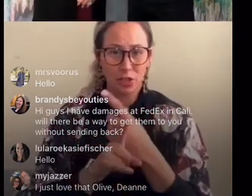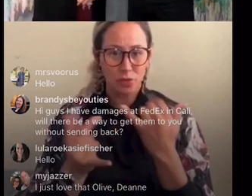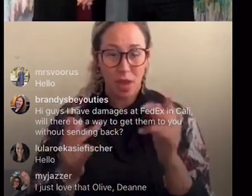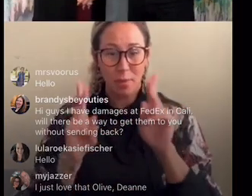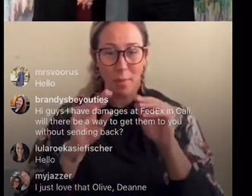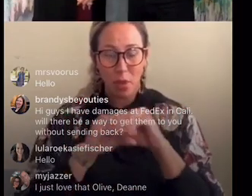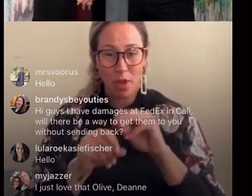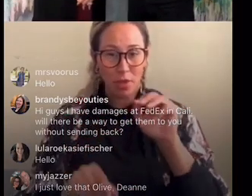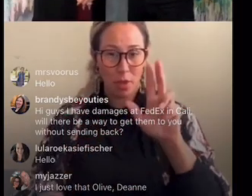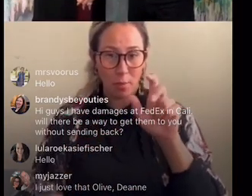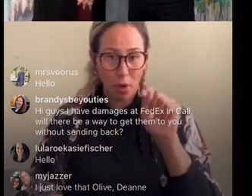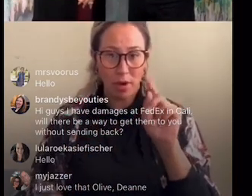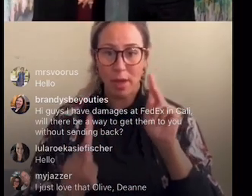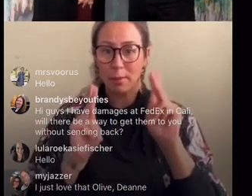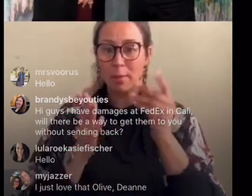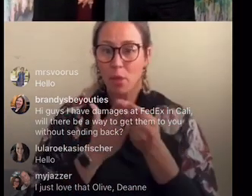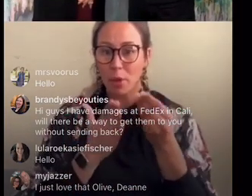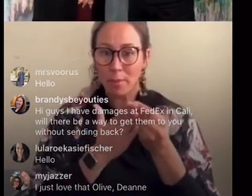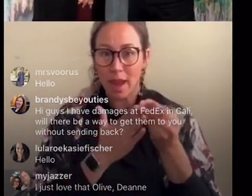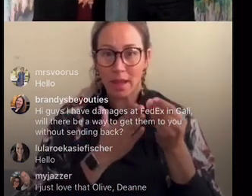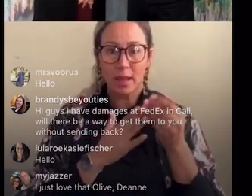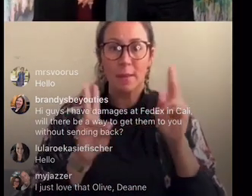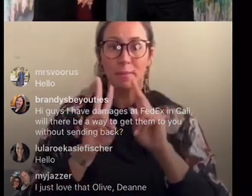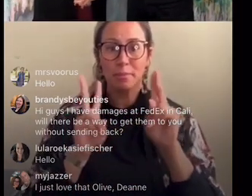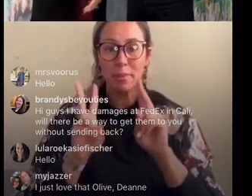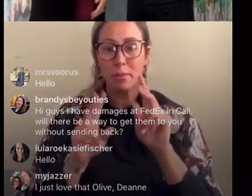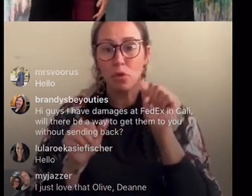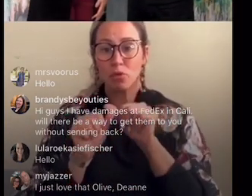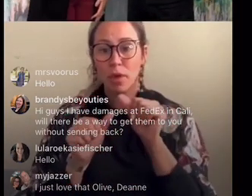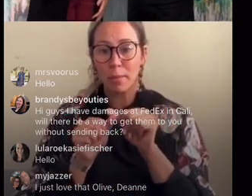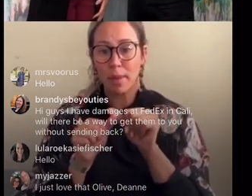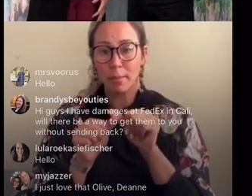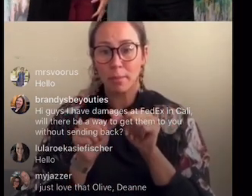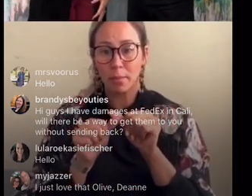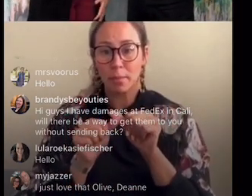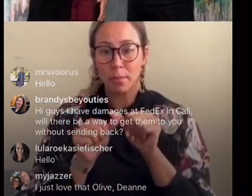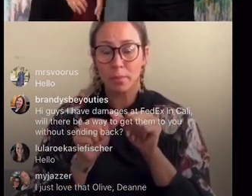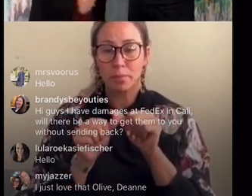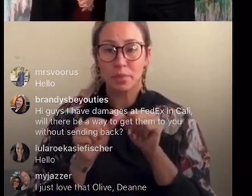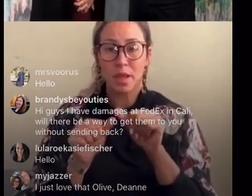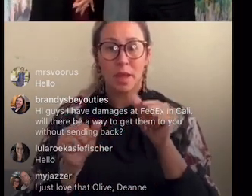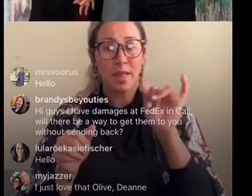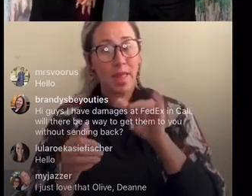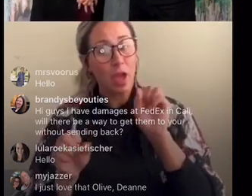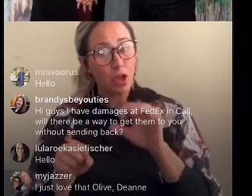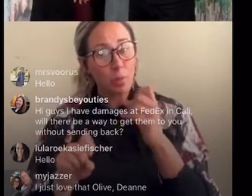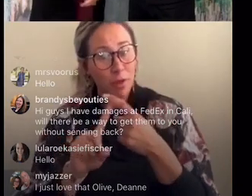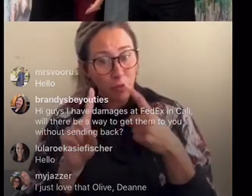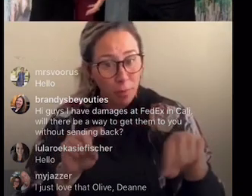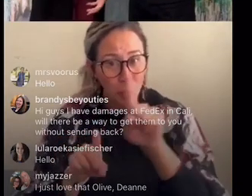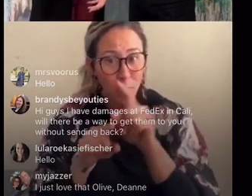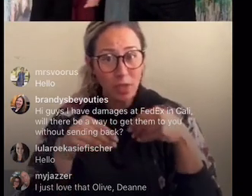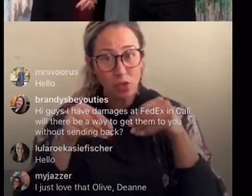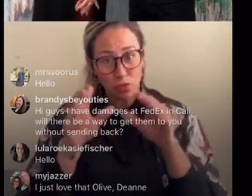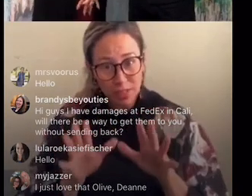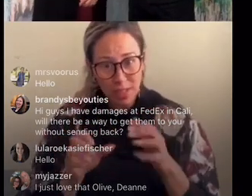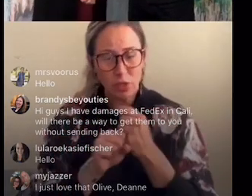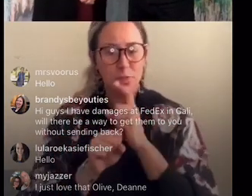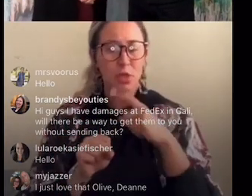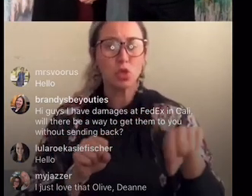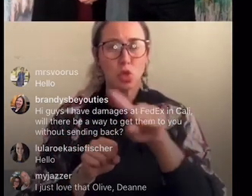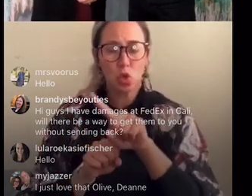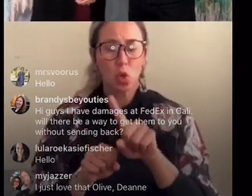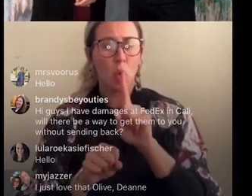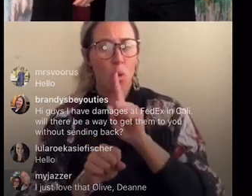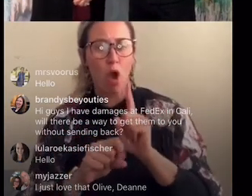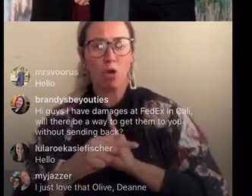market. People are buying business. People are back. Remember a couple of. And that fear could be from you as a retailer. Exactly. We want you to. Yeah, the